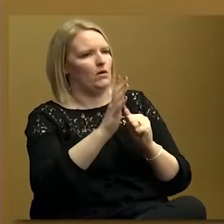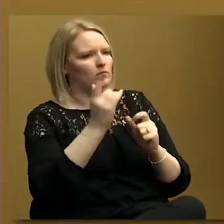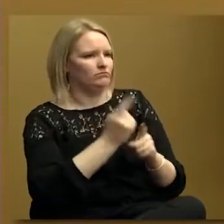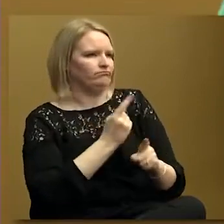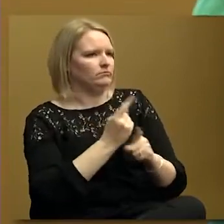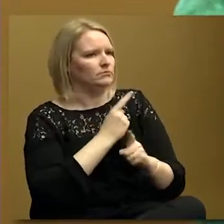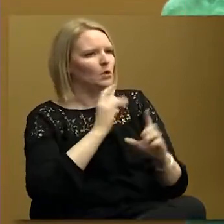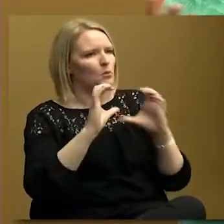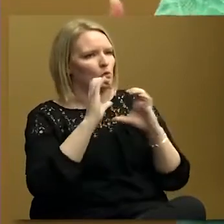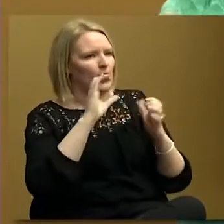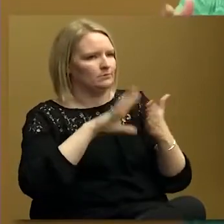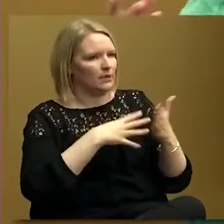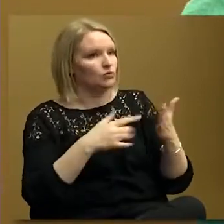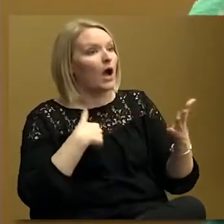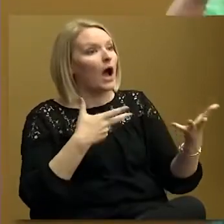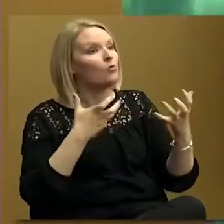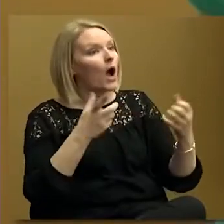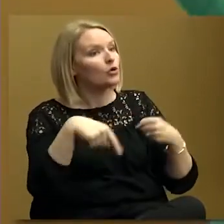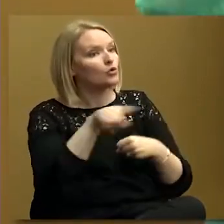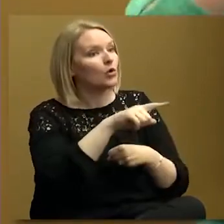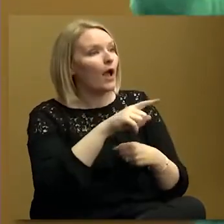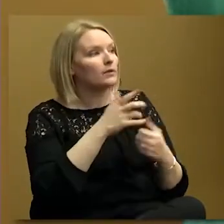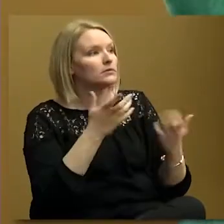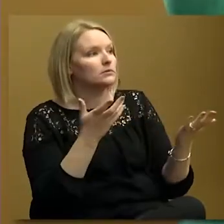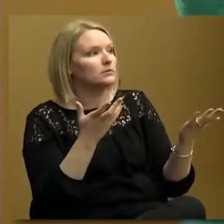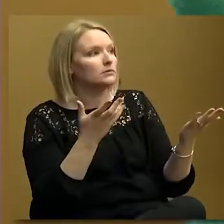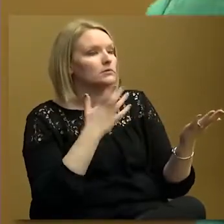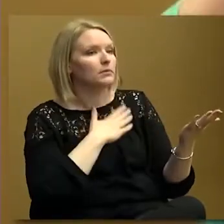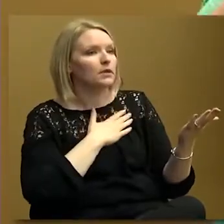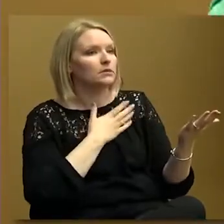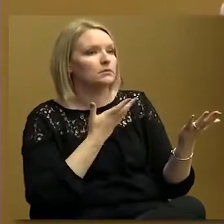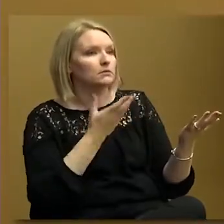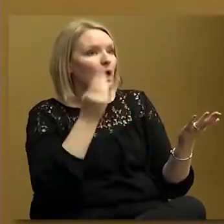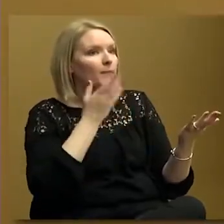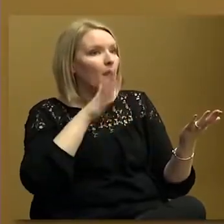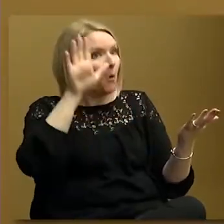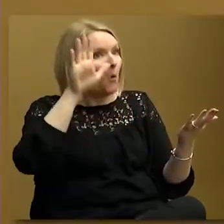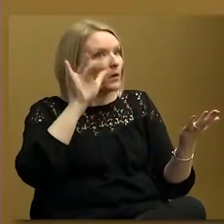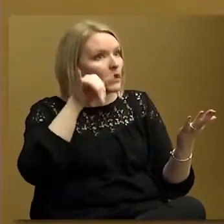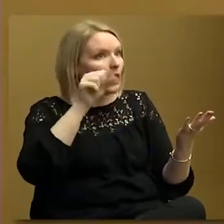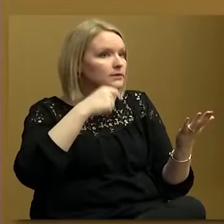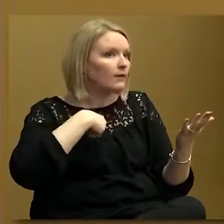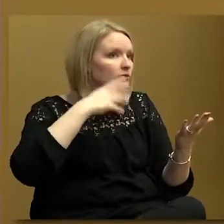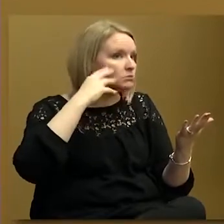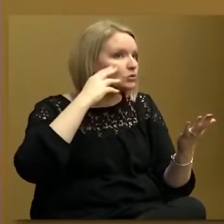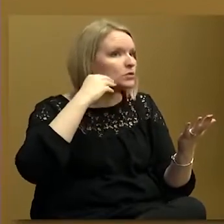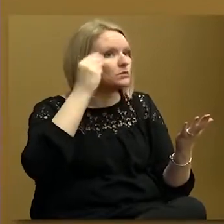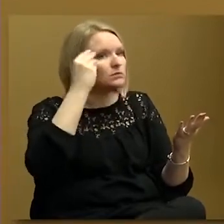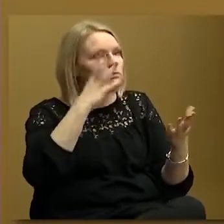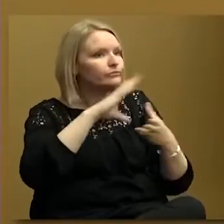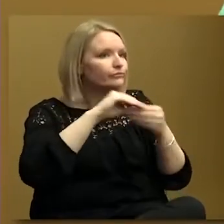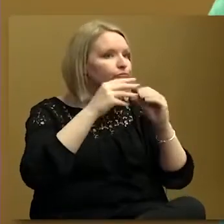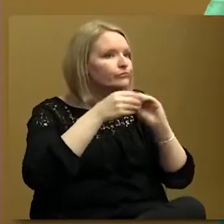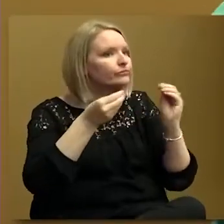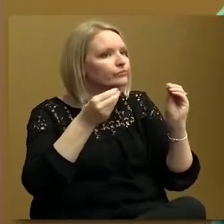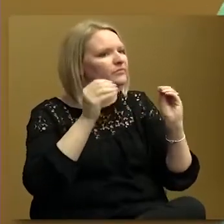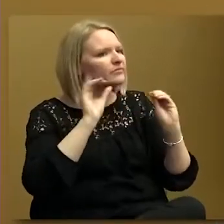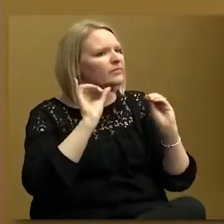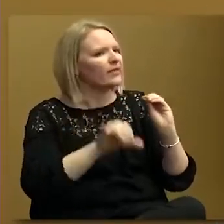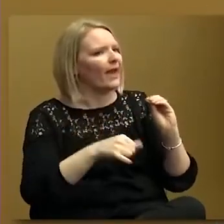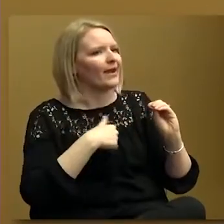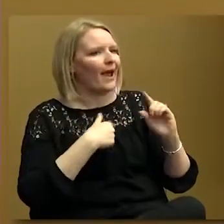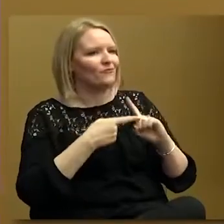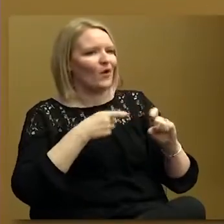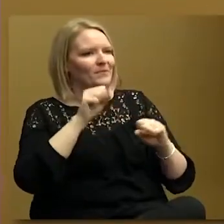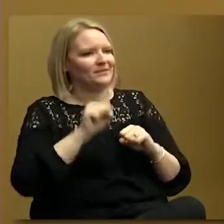mean, and I would like for you all to please, yeah, I've done, or share today, because, I'm from the